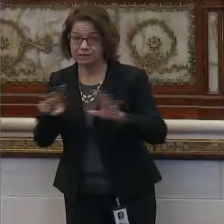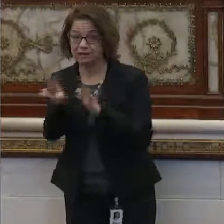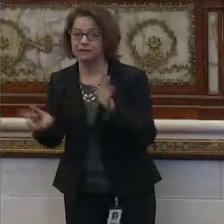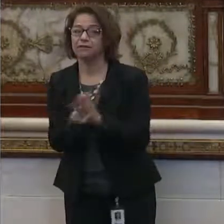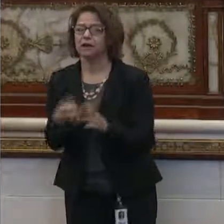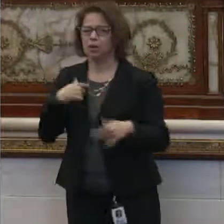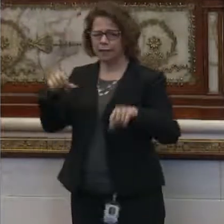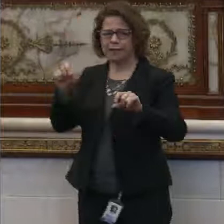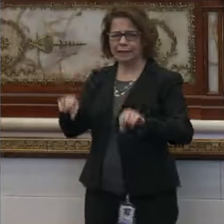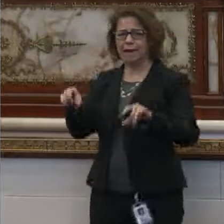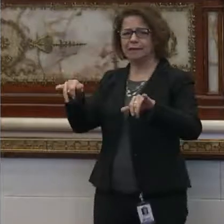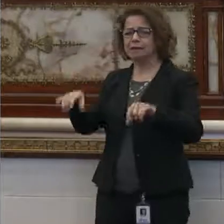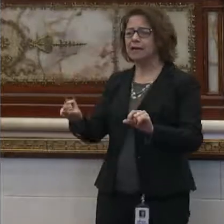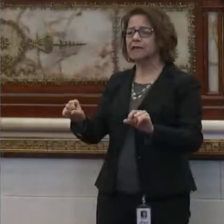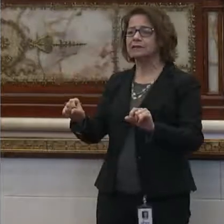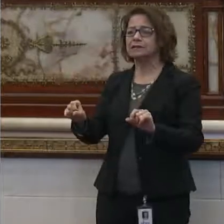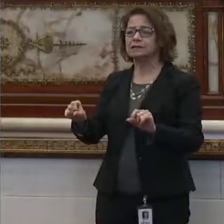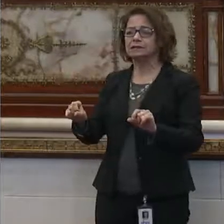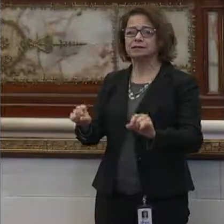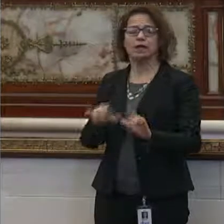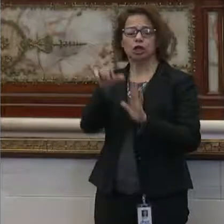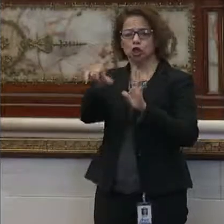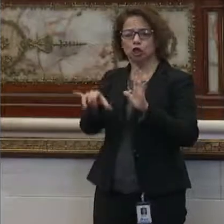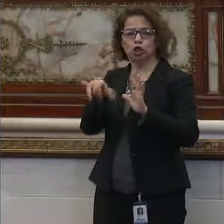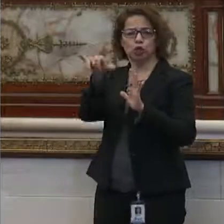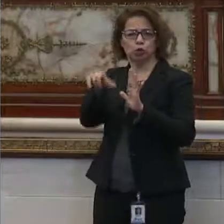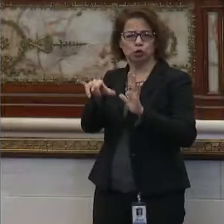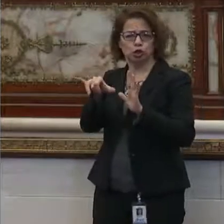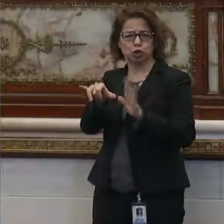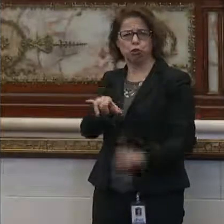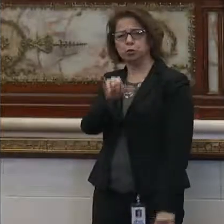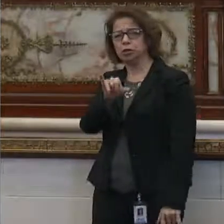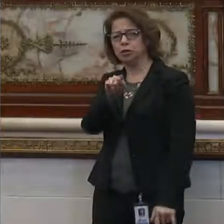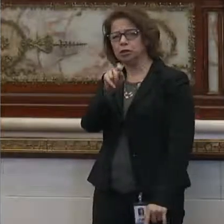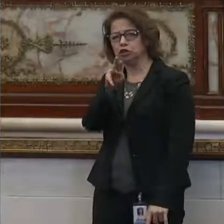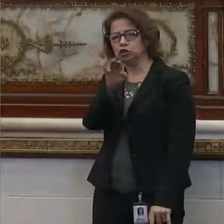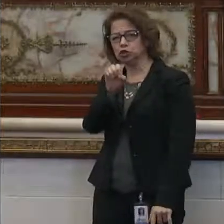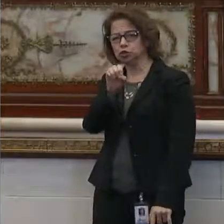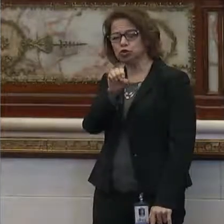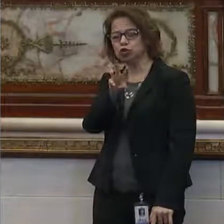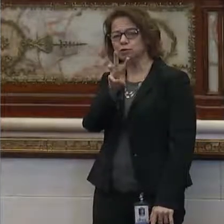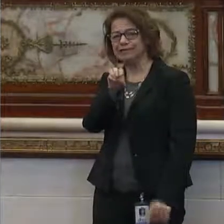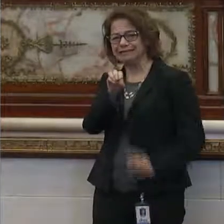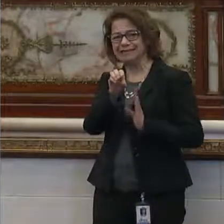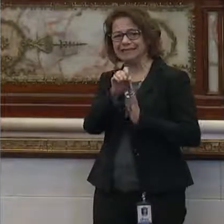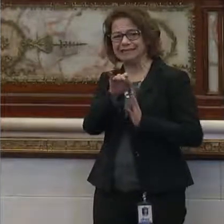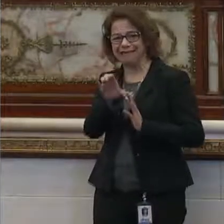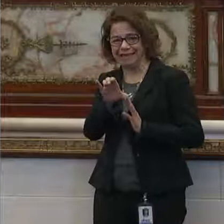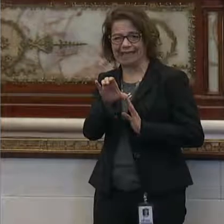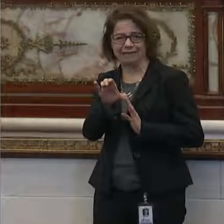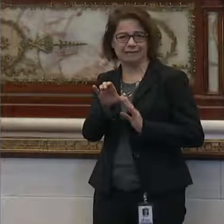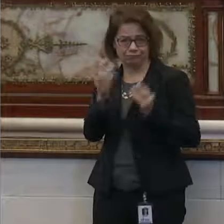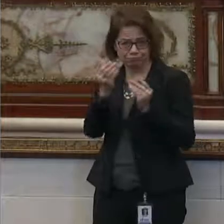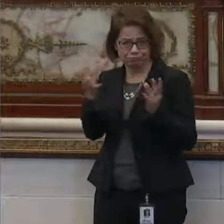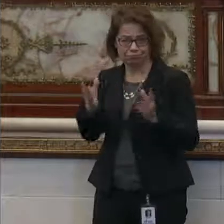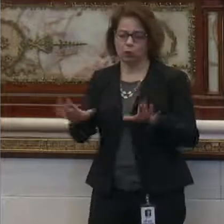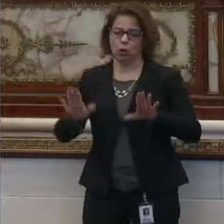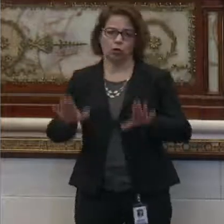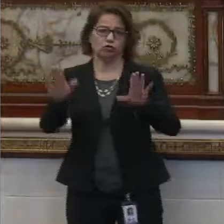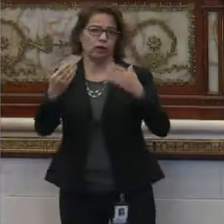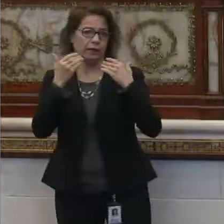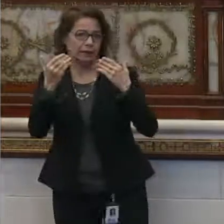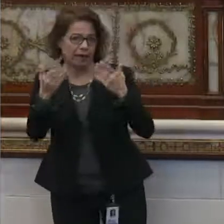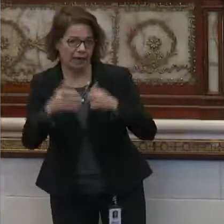We can do that. It's just a YouTube 60-second video. Oh, so send link. Great. Oh, fantastic. Fantastic. All right. Well, thank you very much.